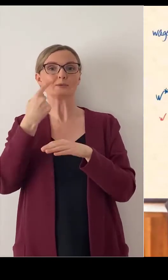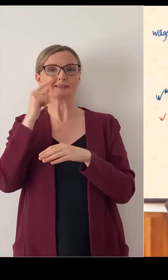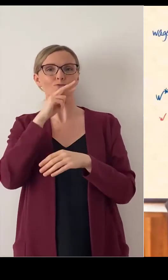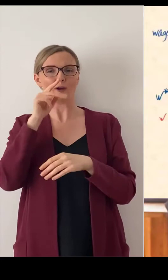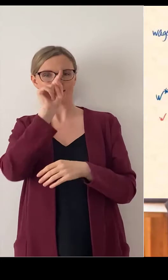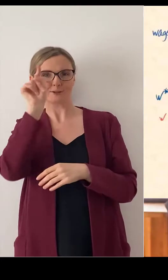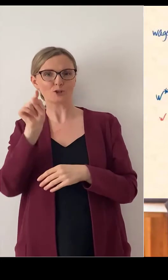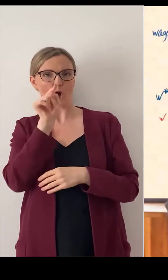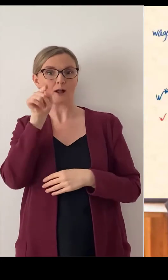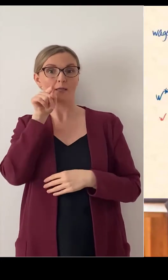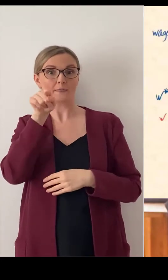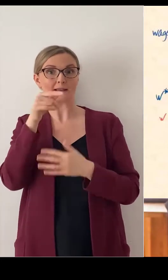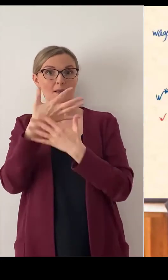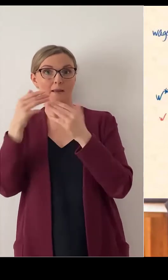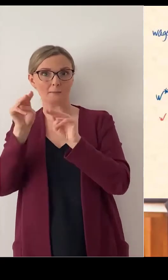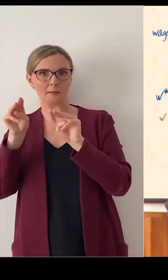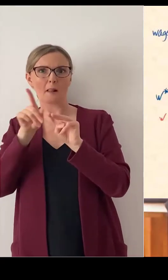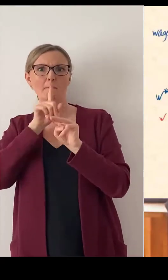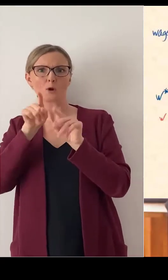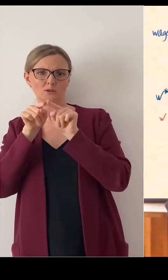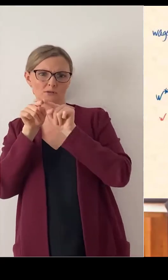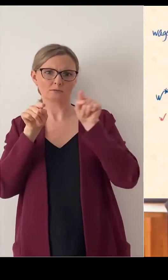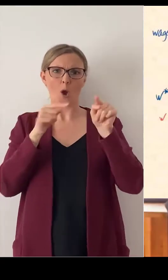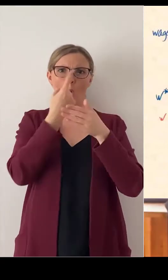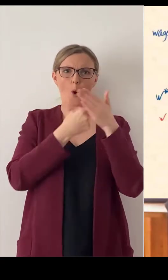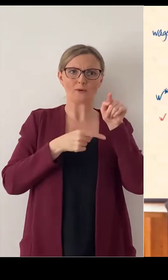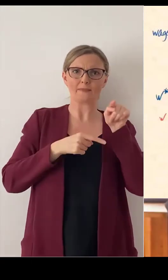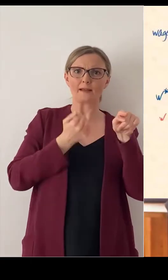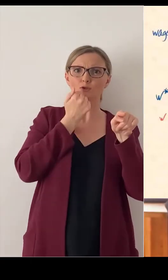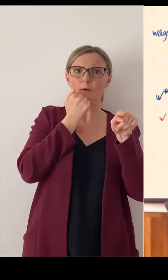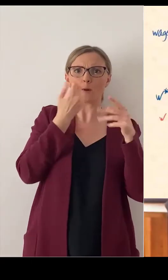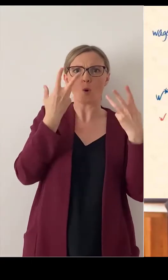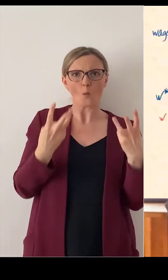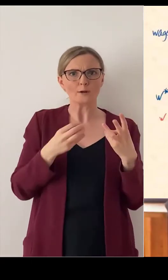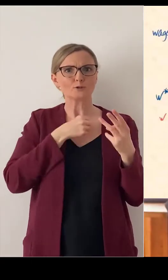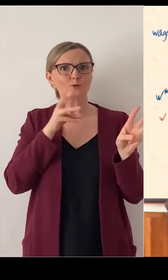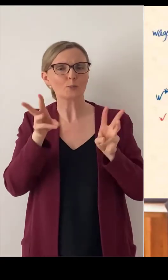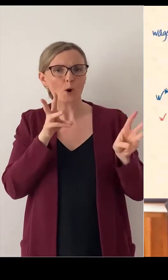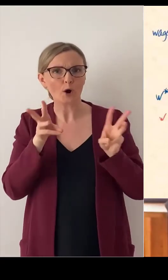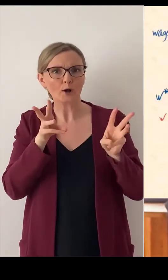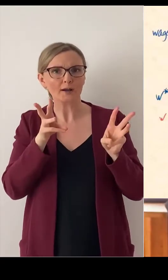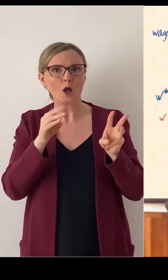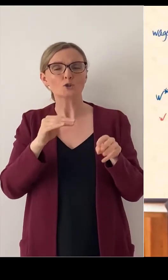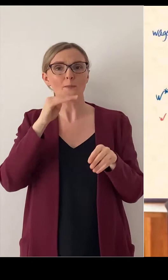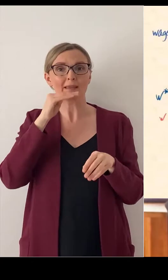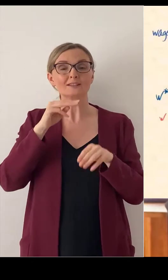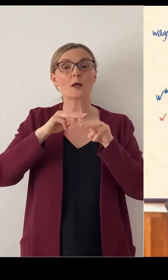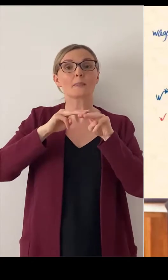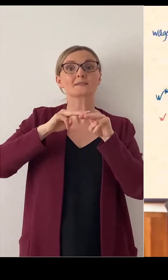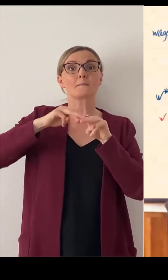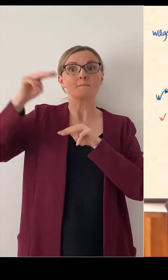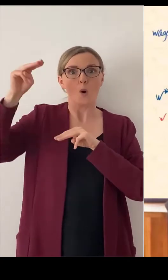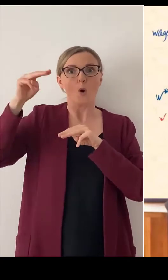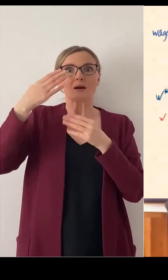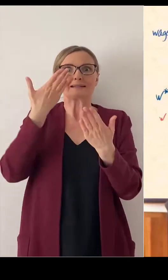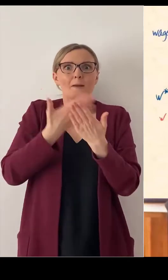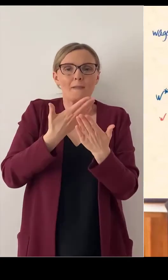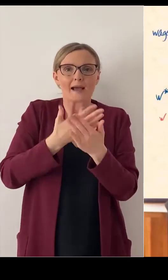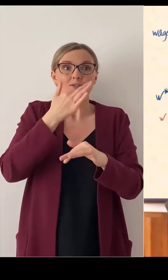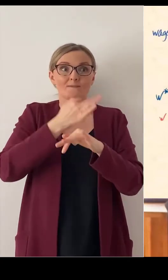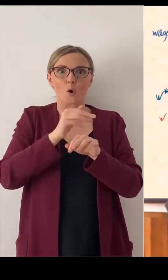But only this many people want to work. That means there is excess demand for labor. It